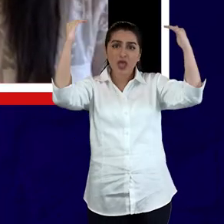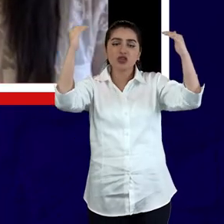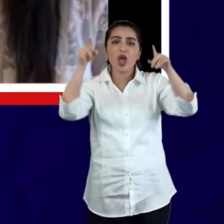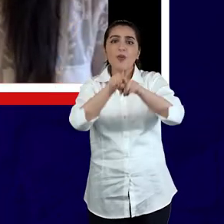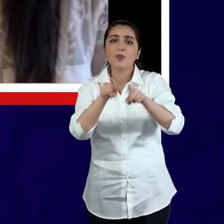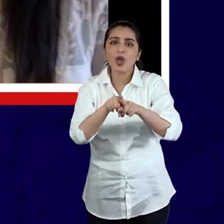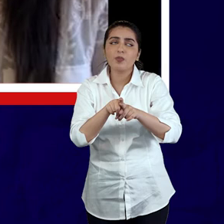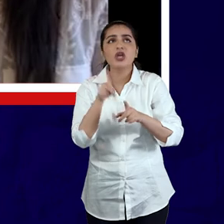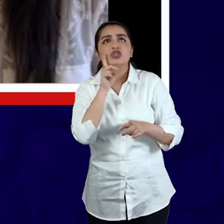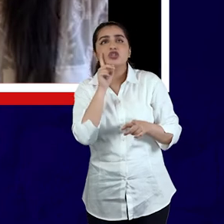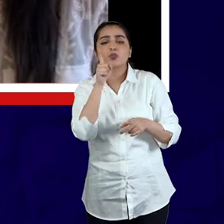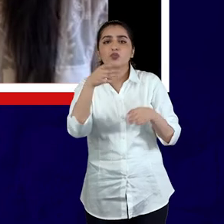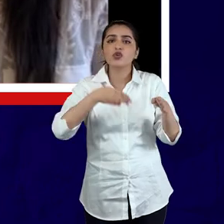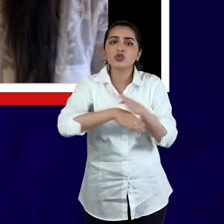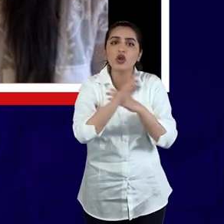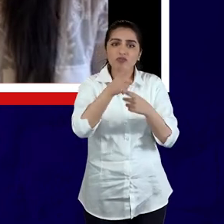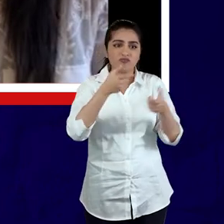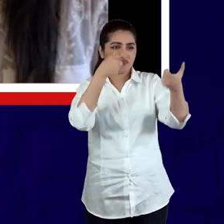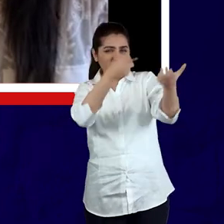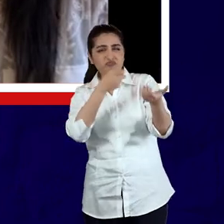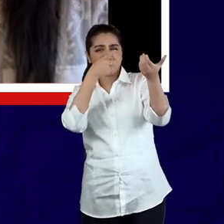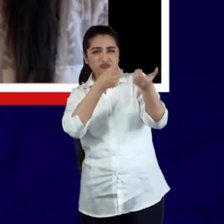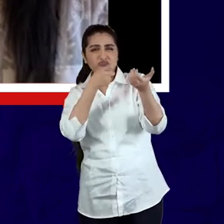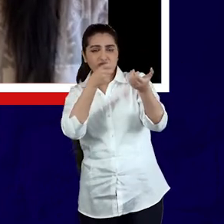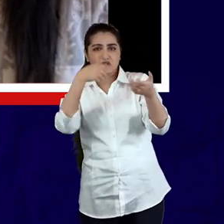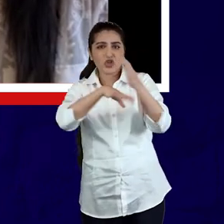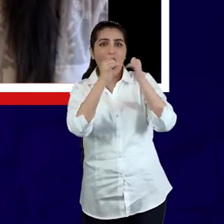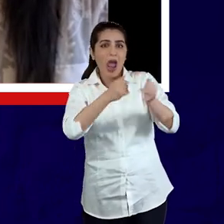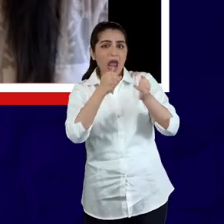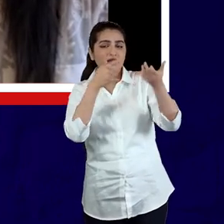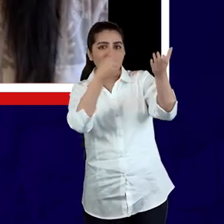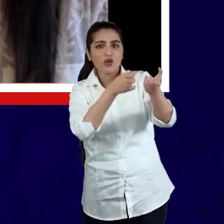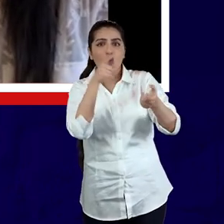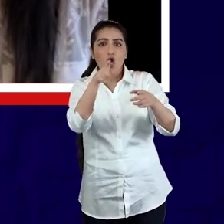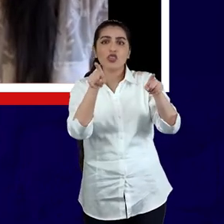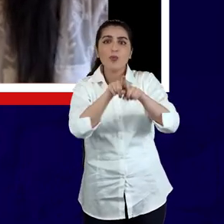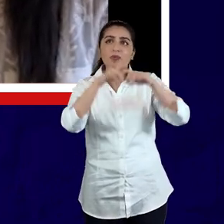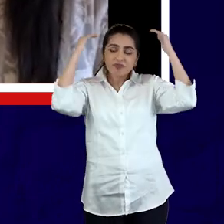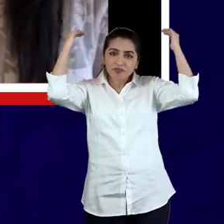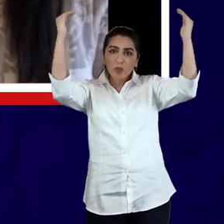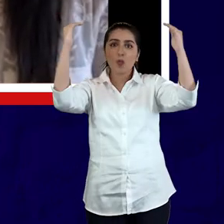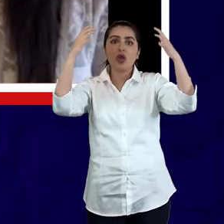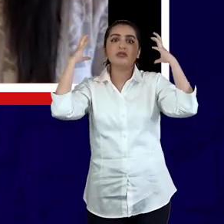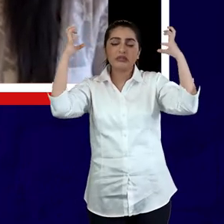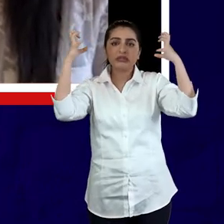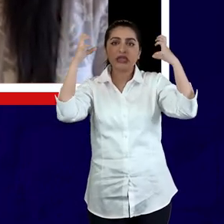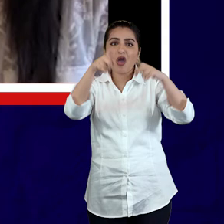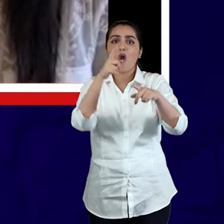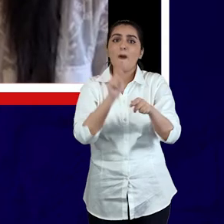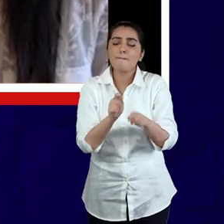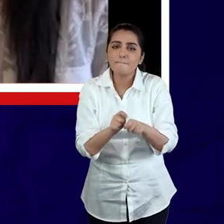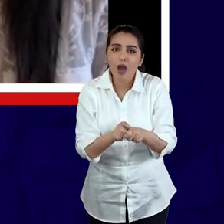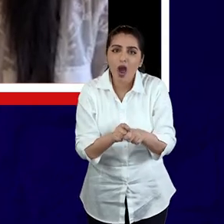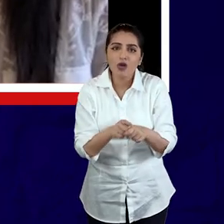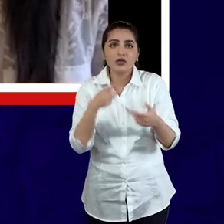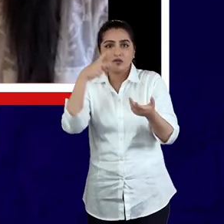know, when you go for... hunting, and you make these structures where you go on the top and you know, the lookouts kind of thing